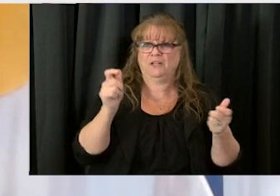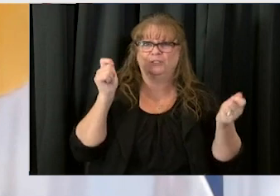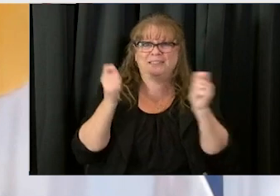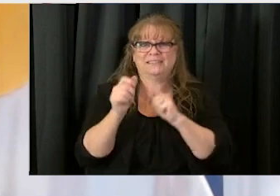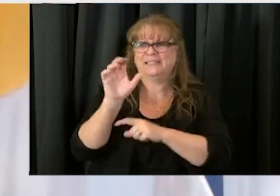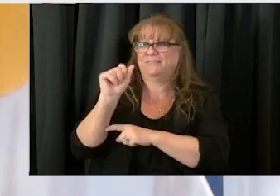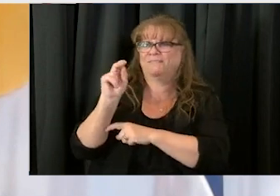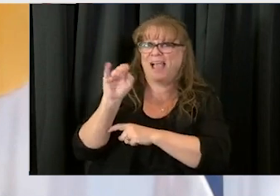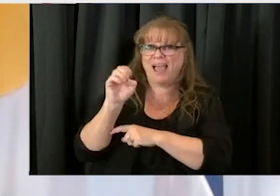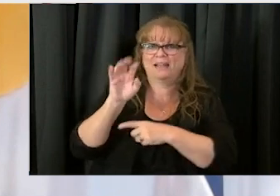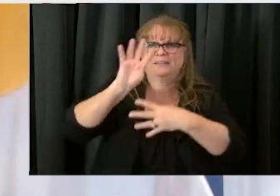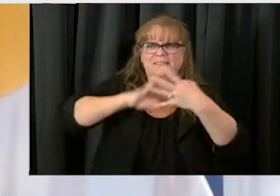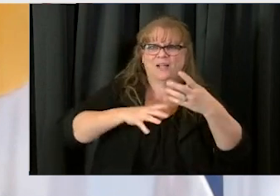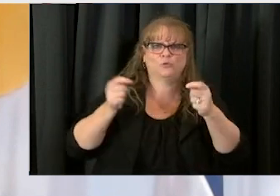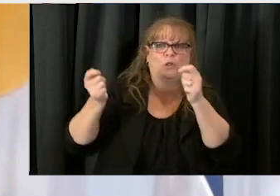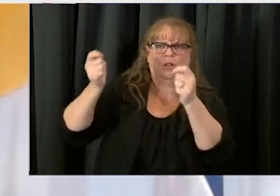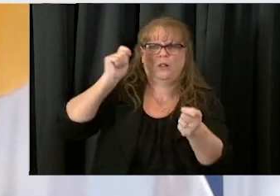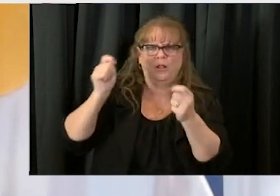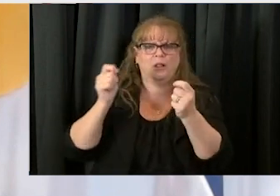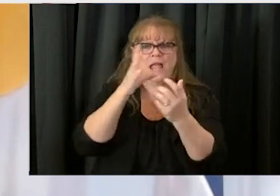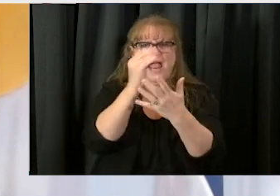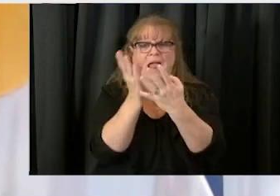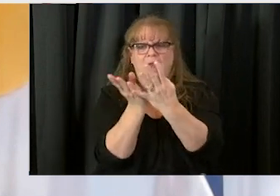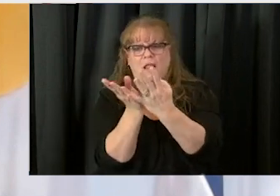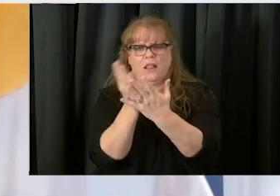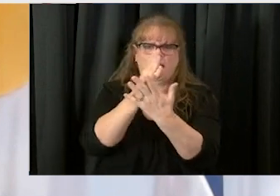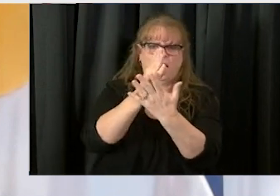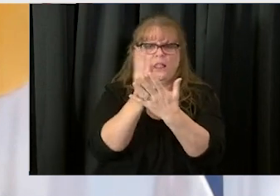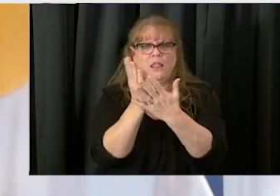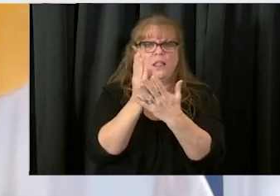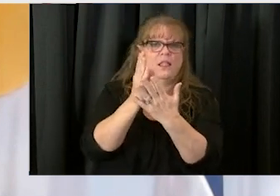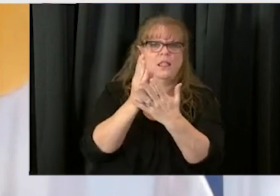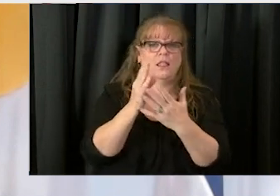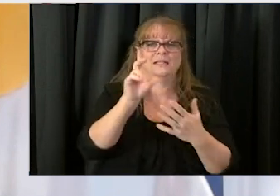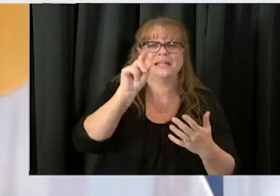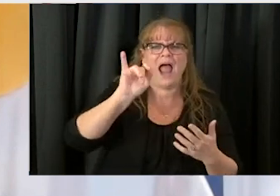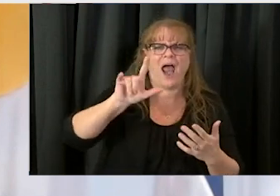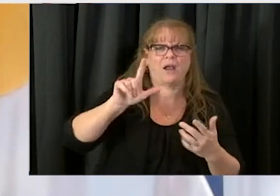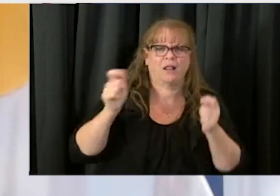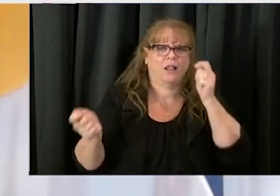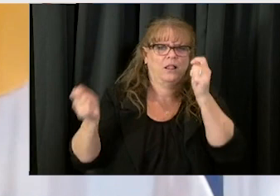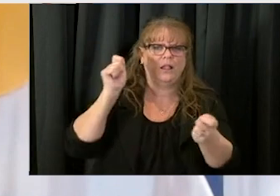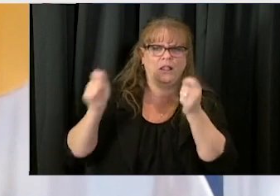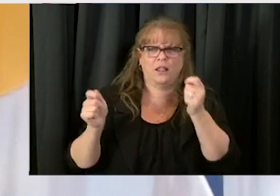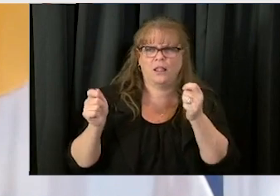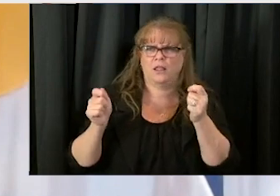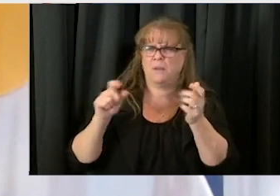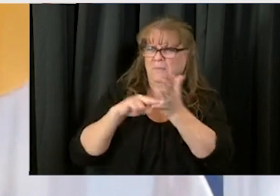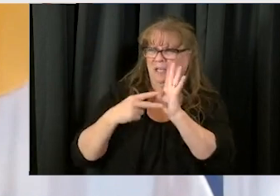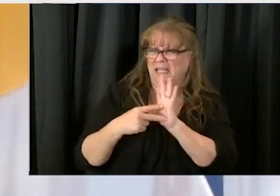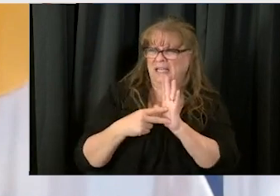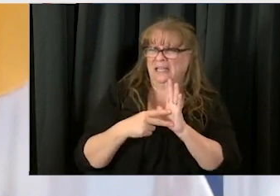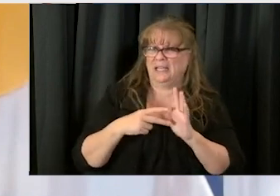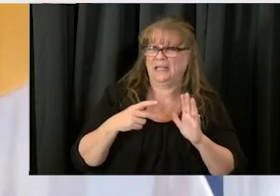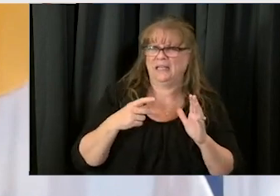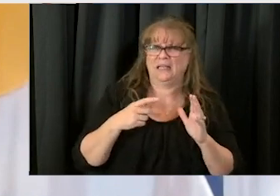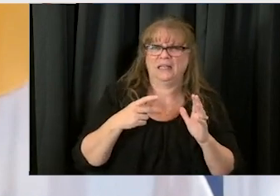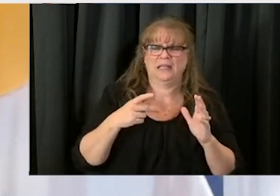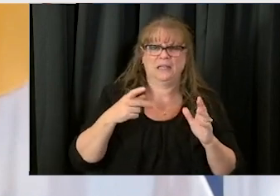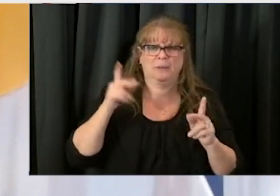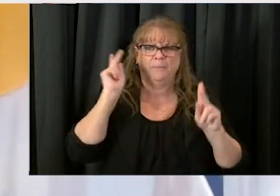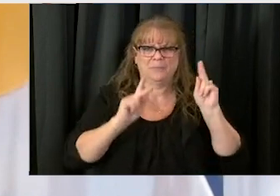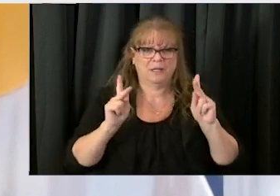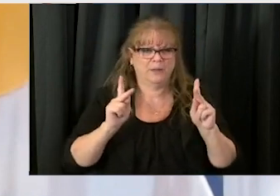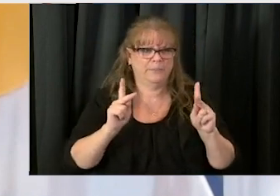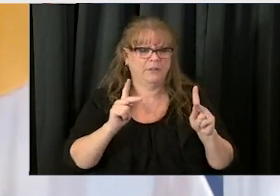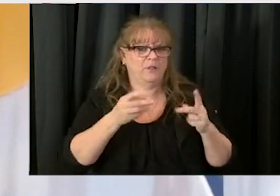have undermined the public's faith and confidence in your ability to serve as governor? Well, I think they've increased the confidence because people have seen